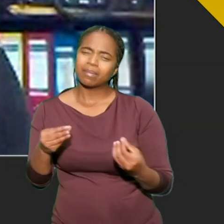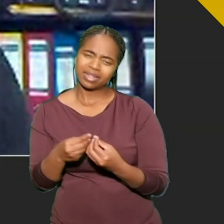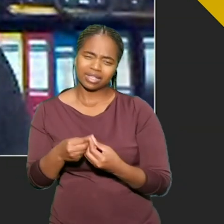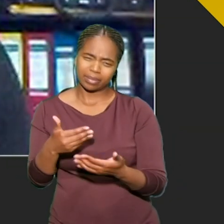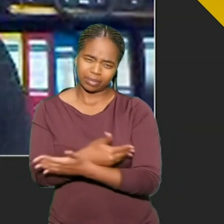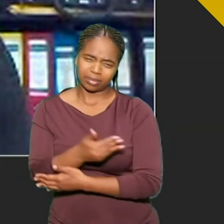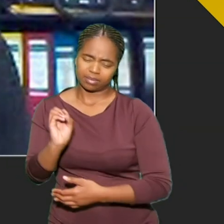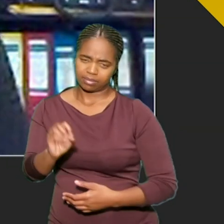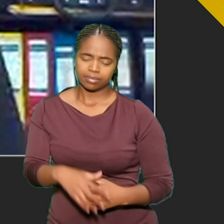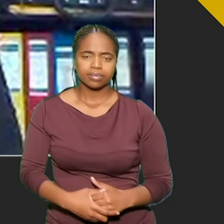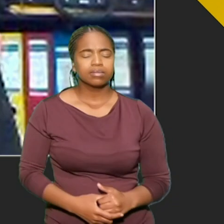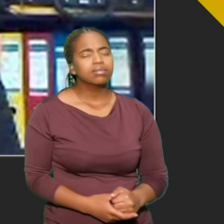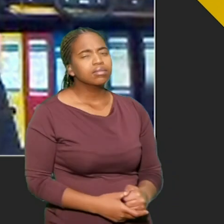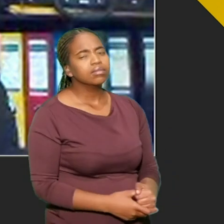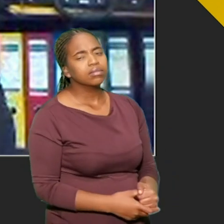well.